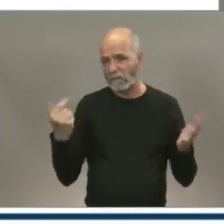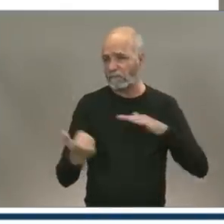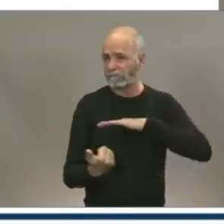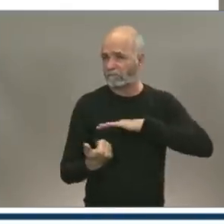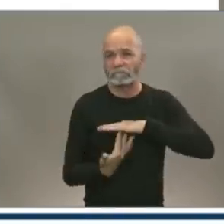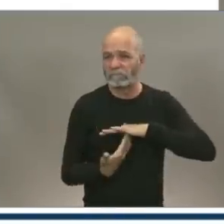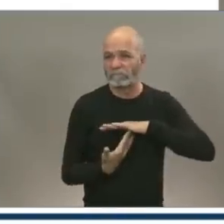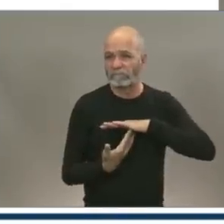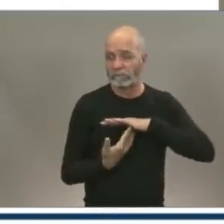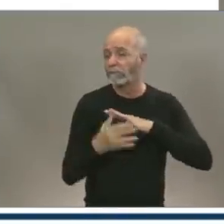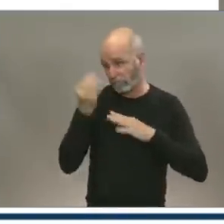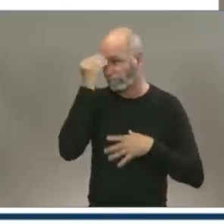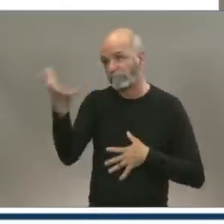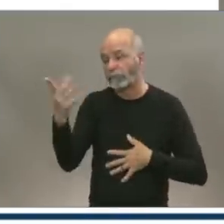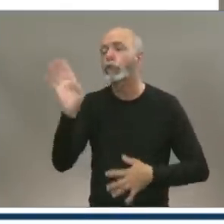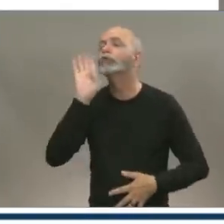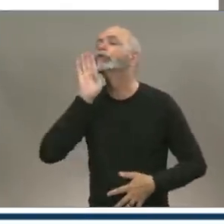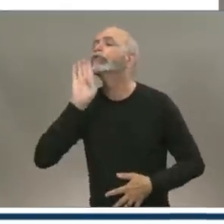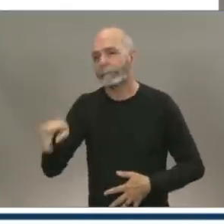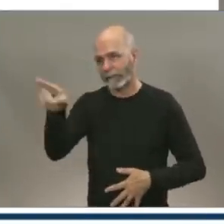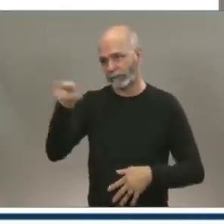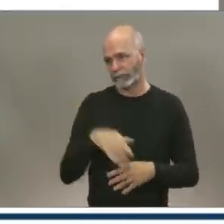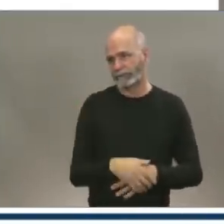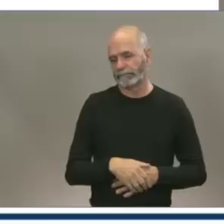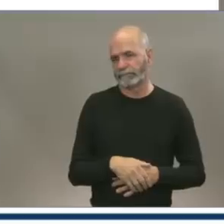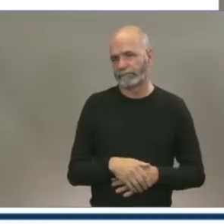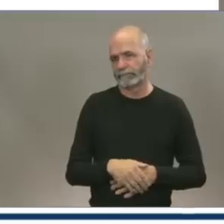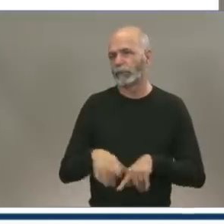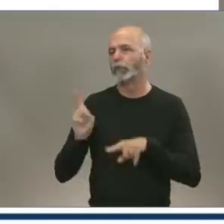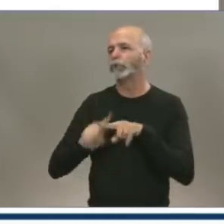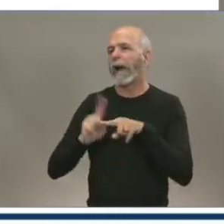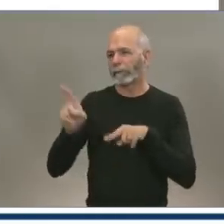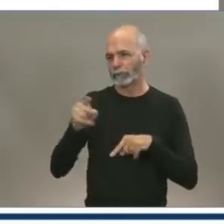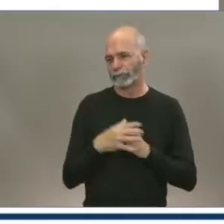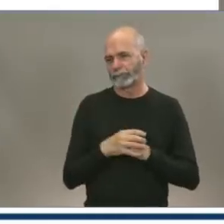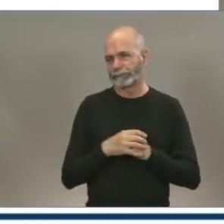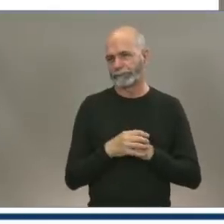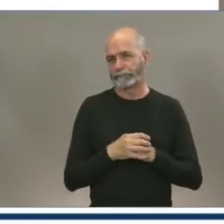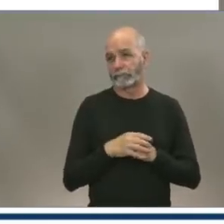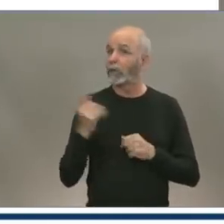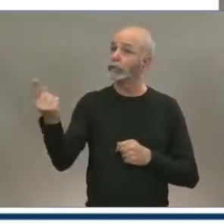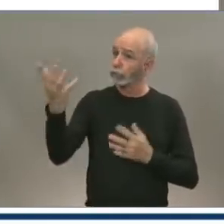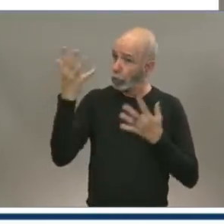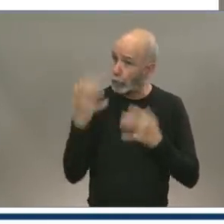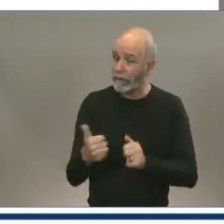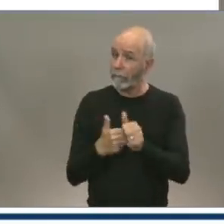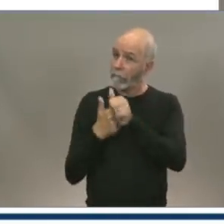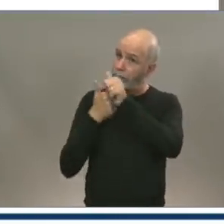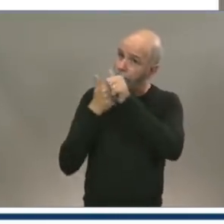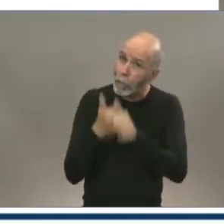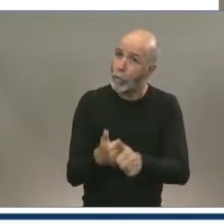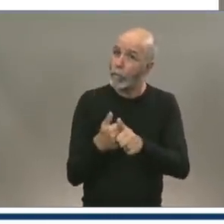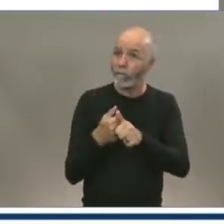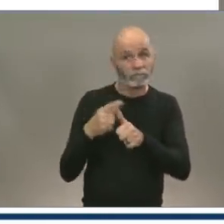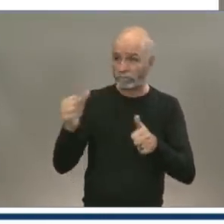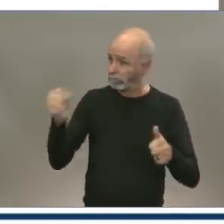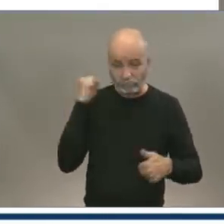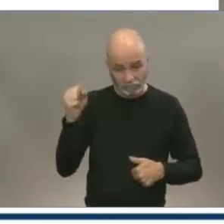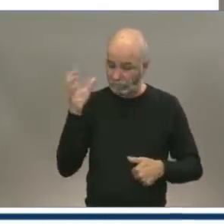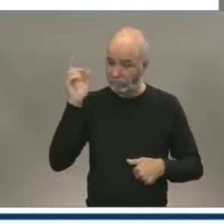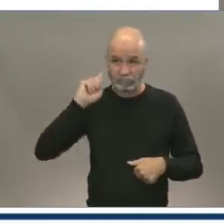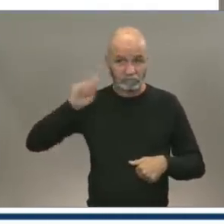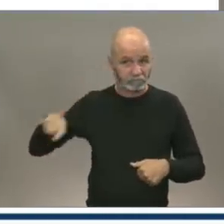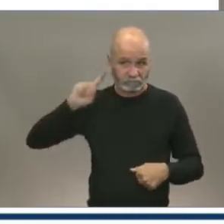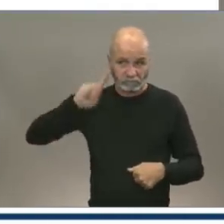you. You want to share in the benefits of Nova Scotia's strong COVID response, but you're not willing to carry your